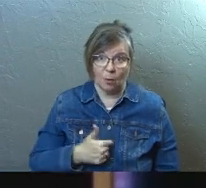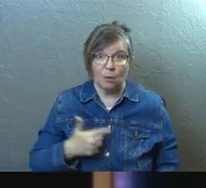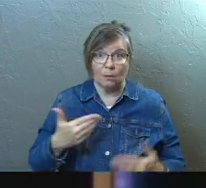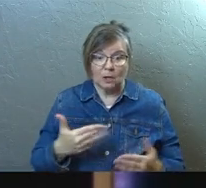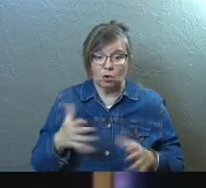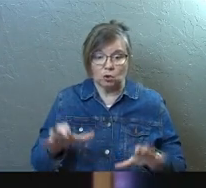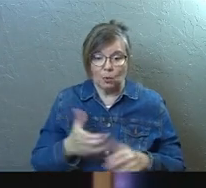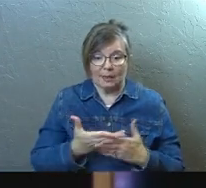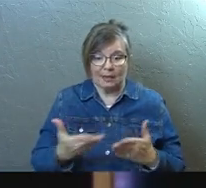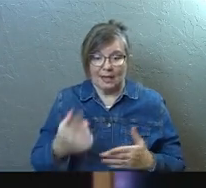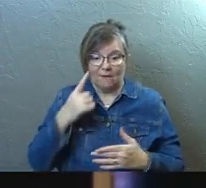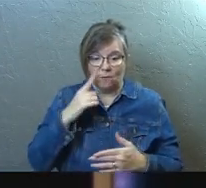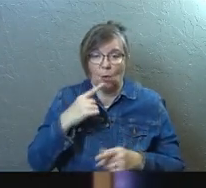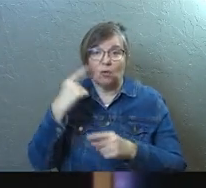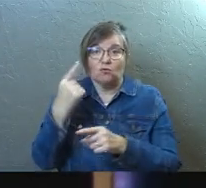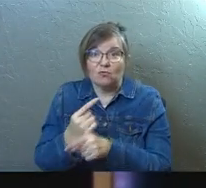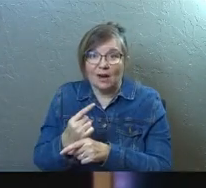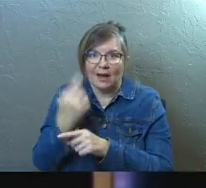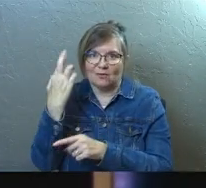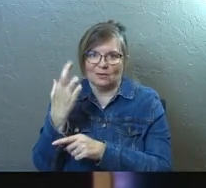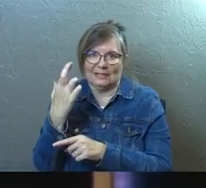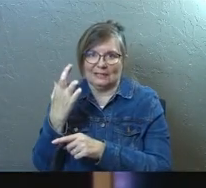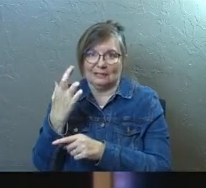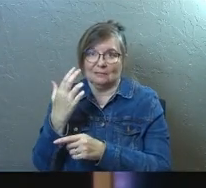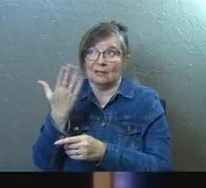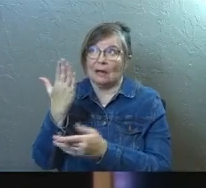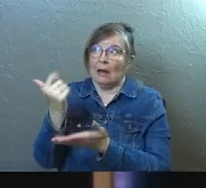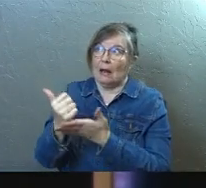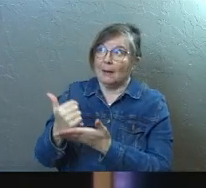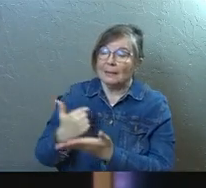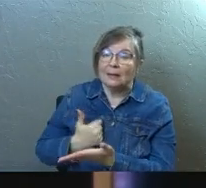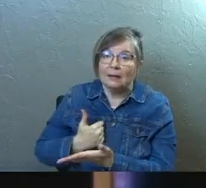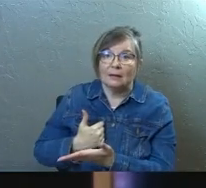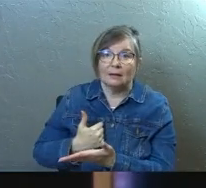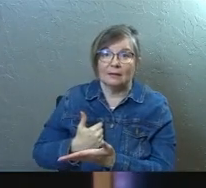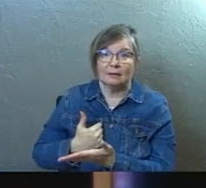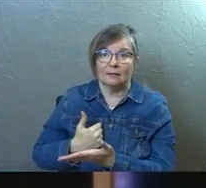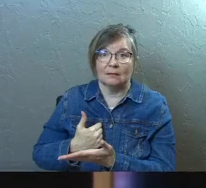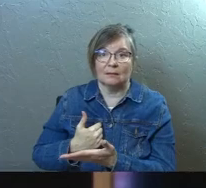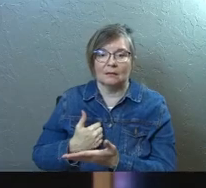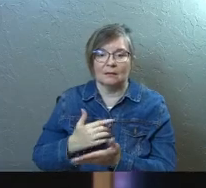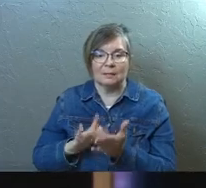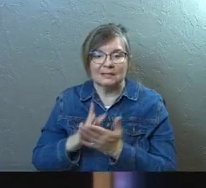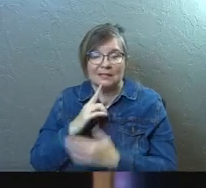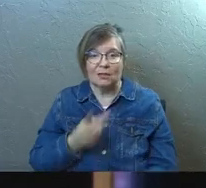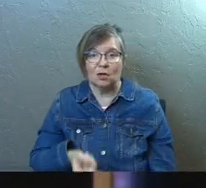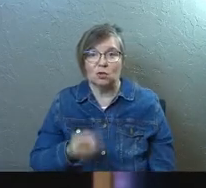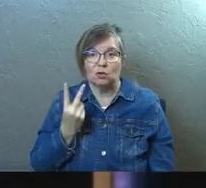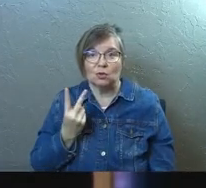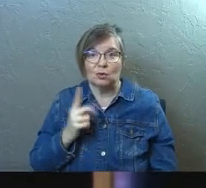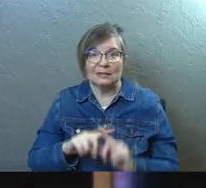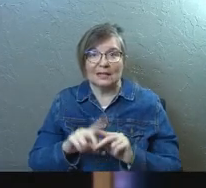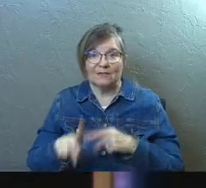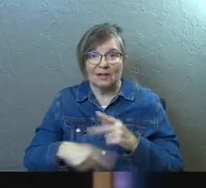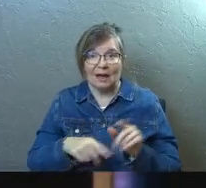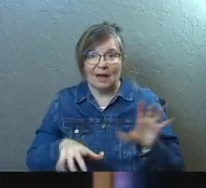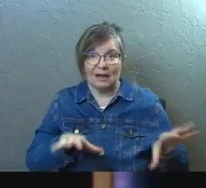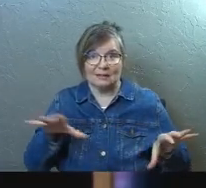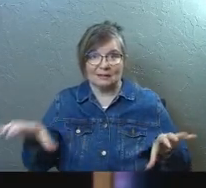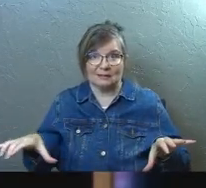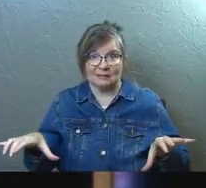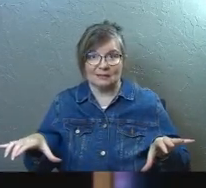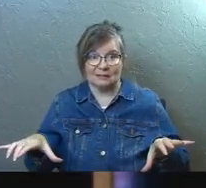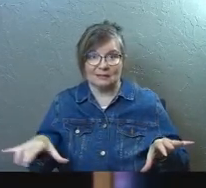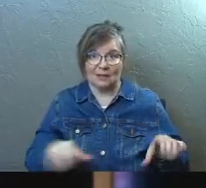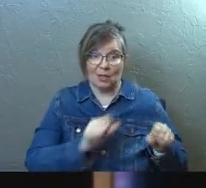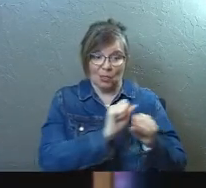would be here doing these things for the right reasons. God help me. But Jesus is like, there's two different kinds. And the hired hand,